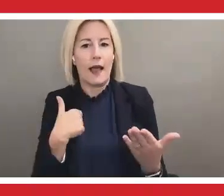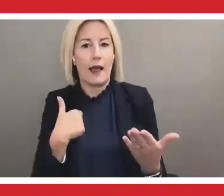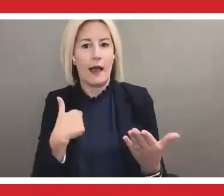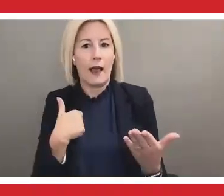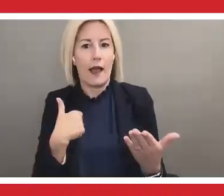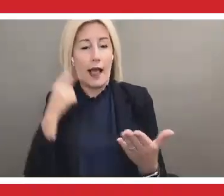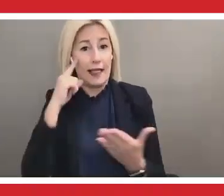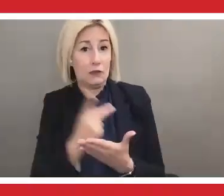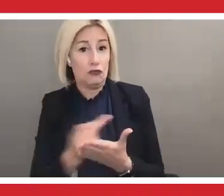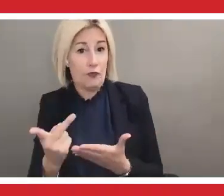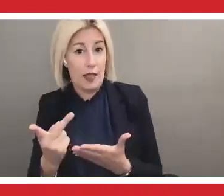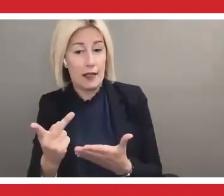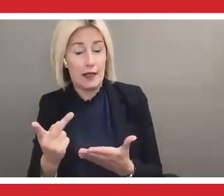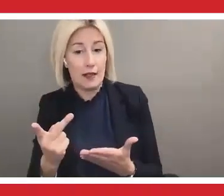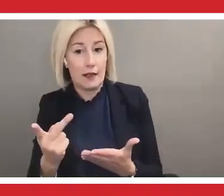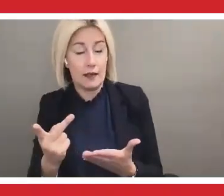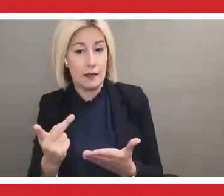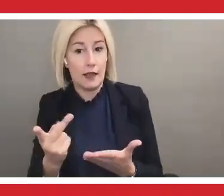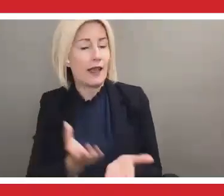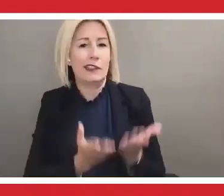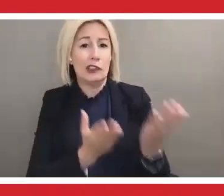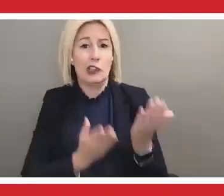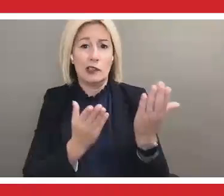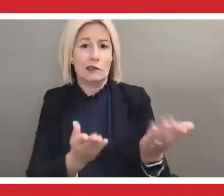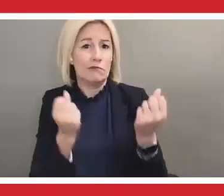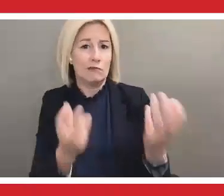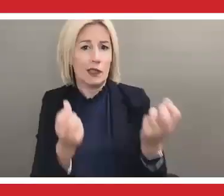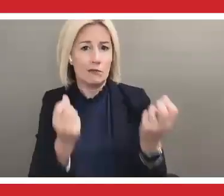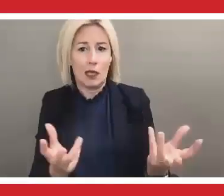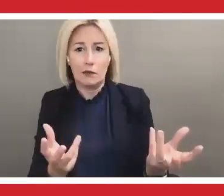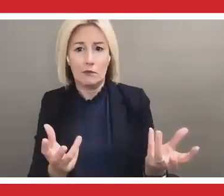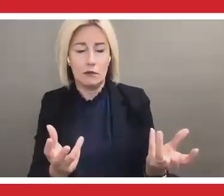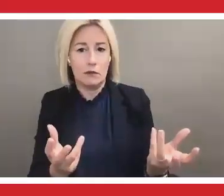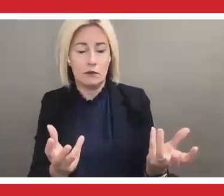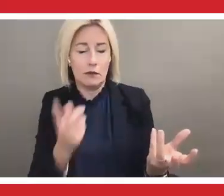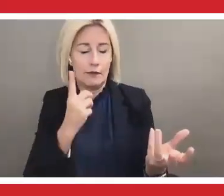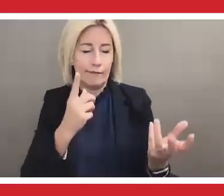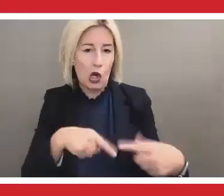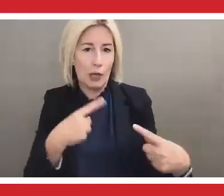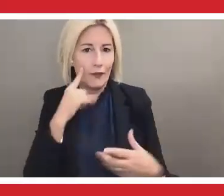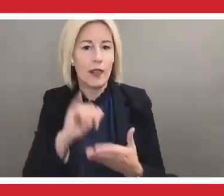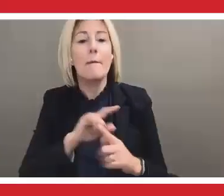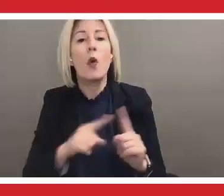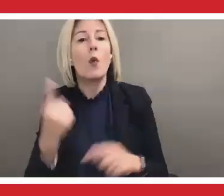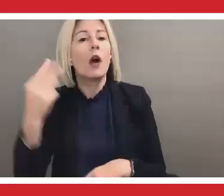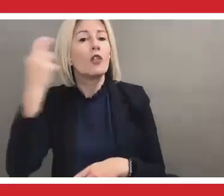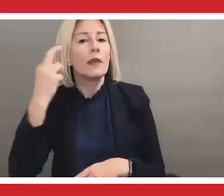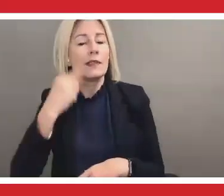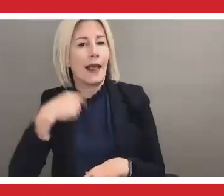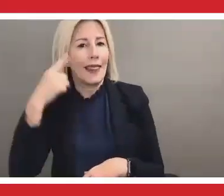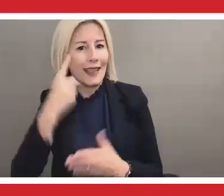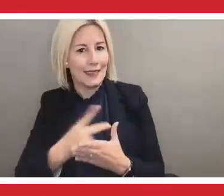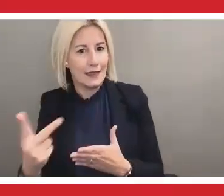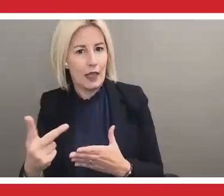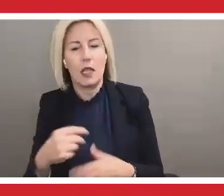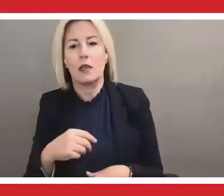I can suggest many arguments for that, but one of the reasons I think that is